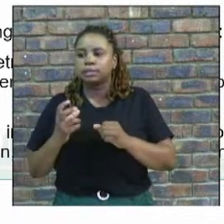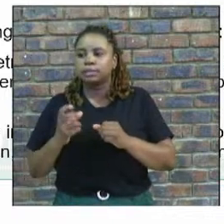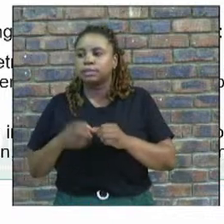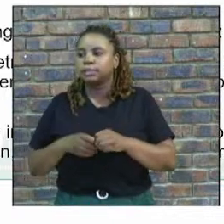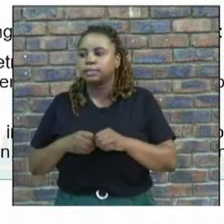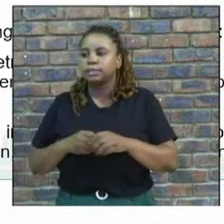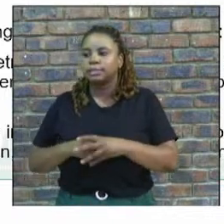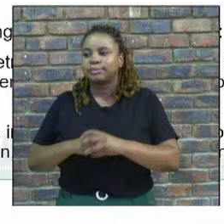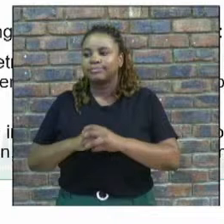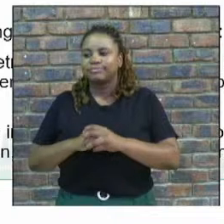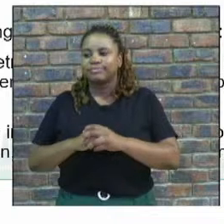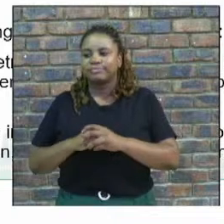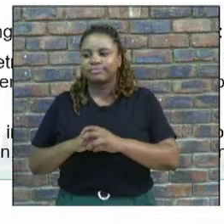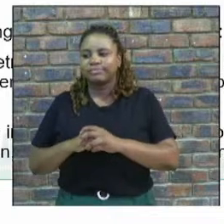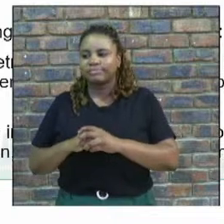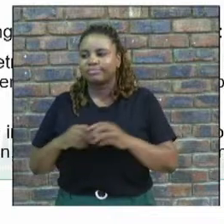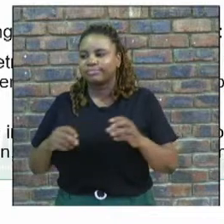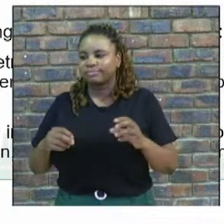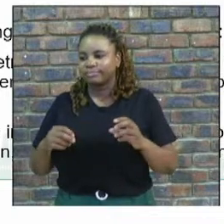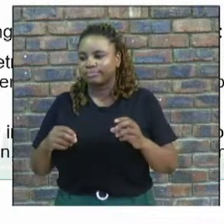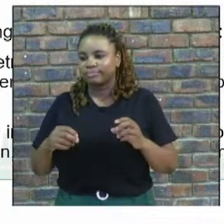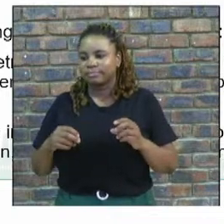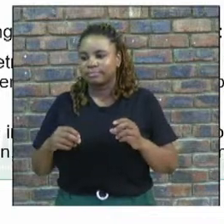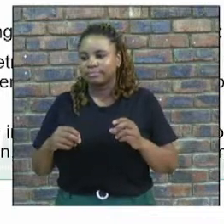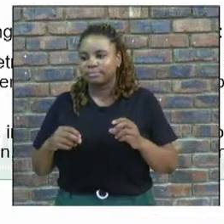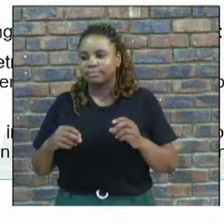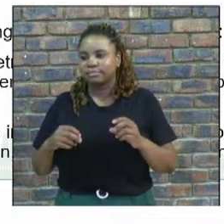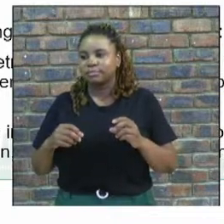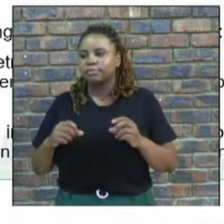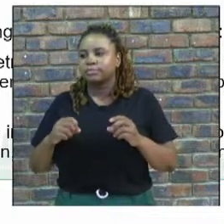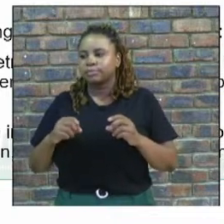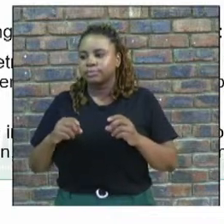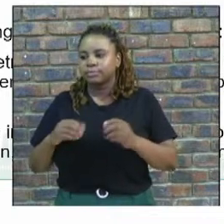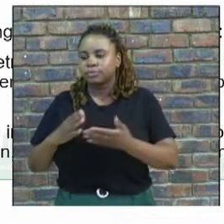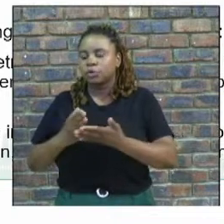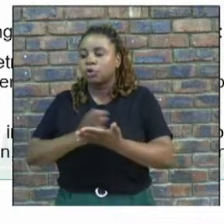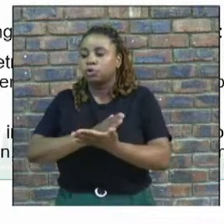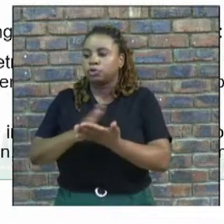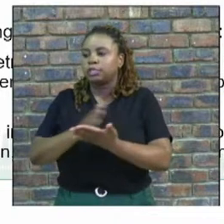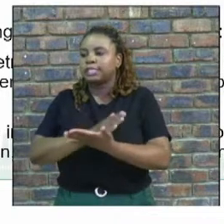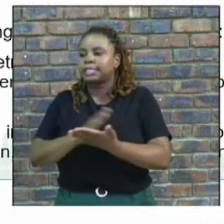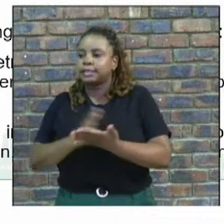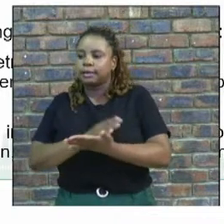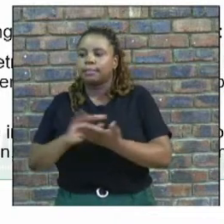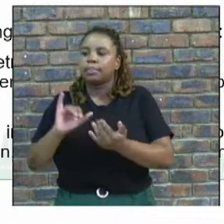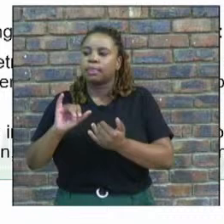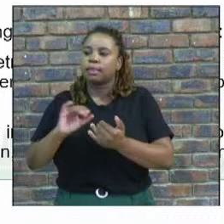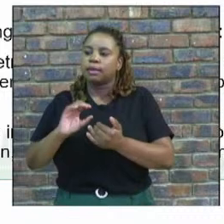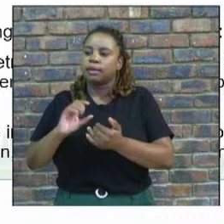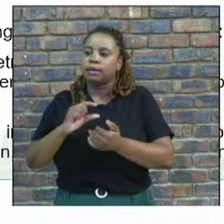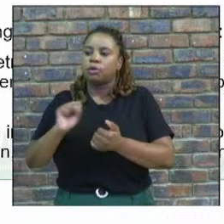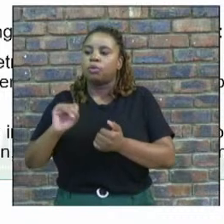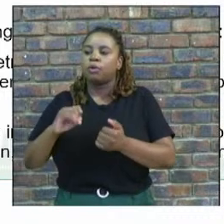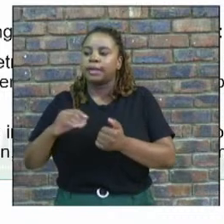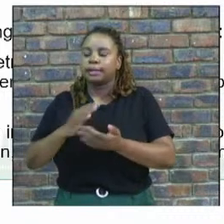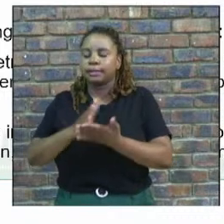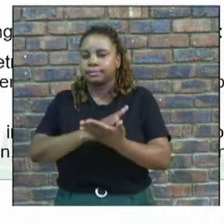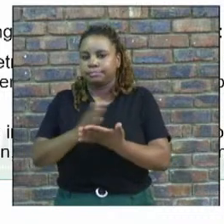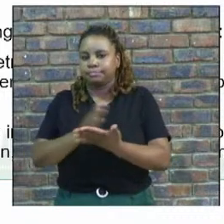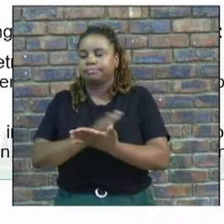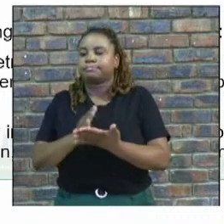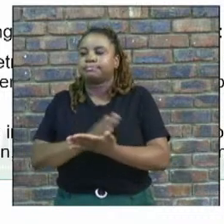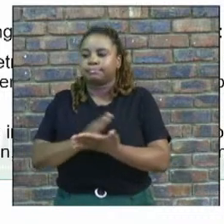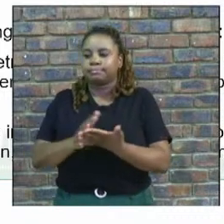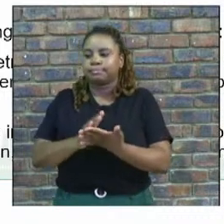shale gas, where you are doing your exploration on land, onshore, but